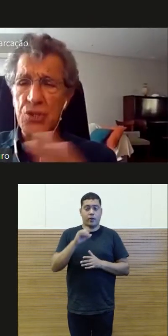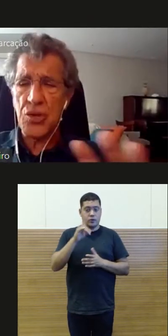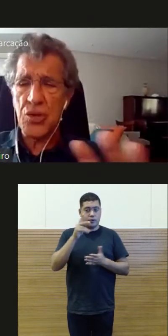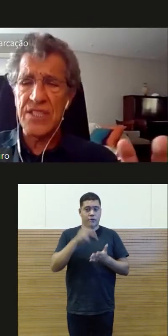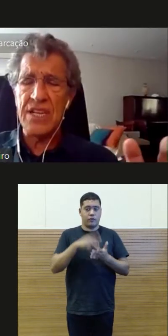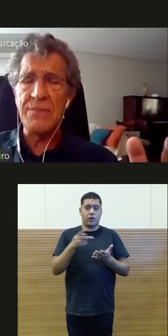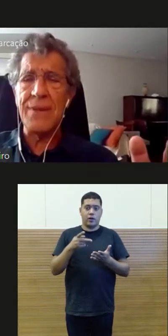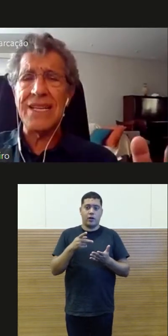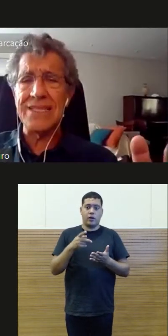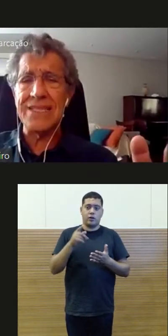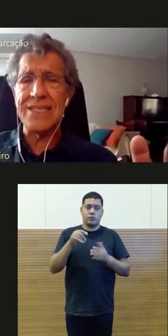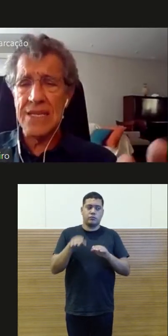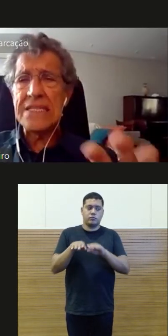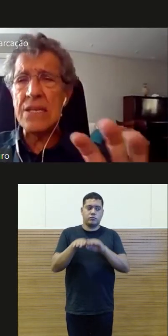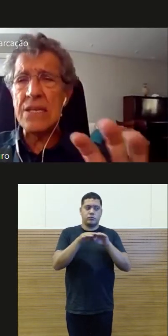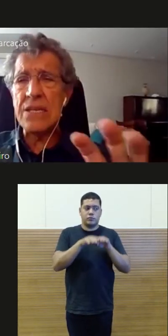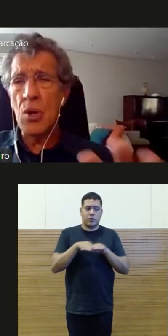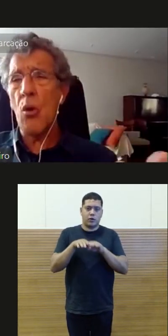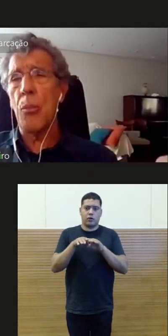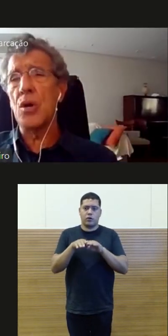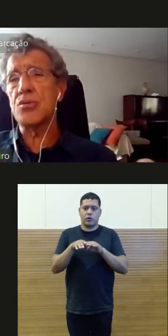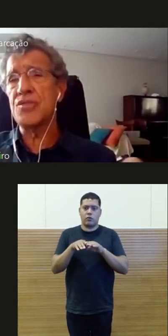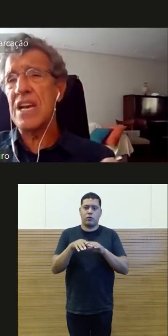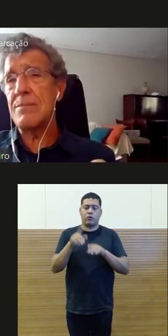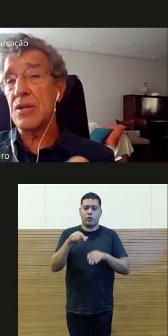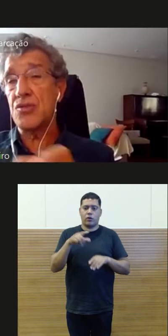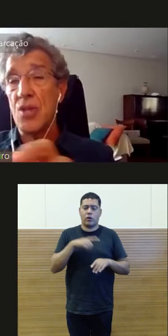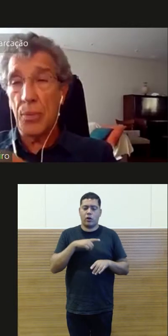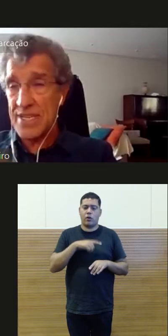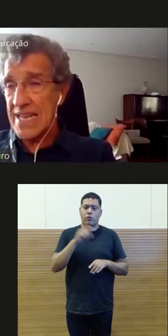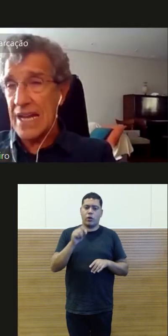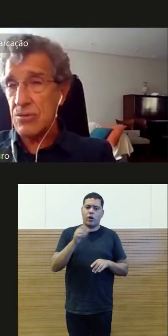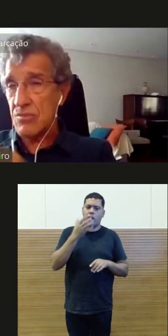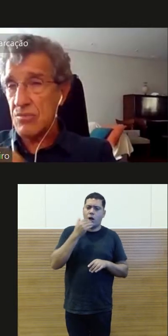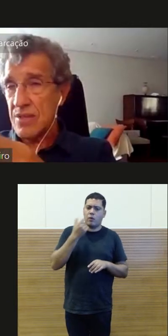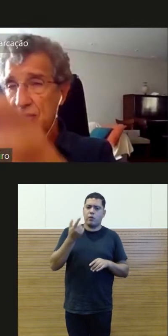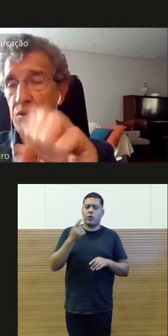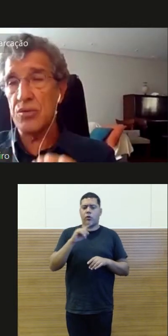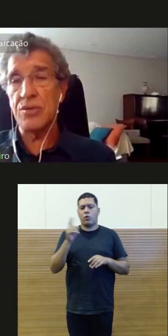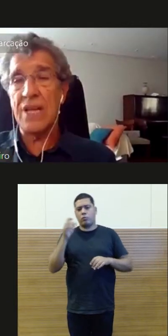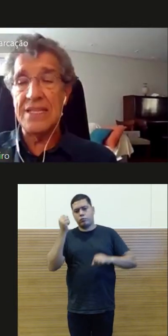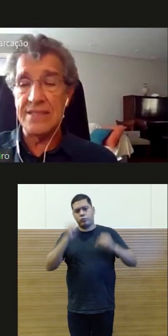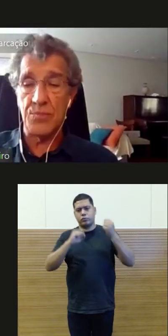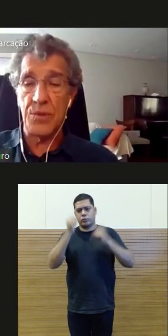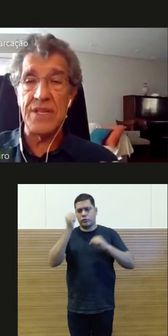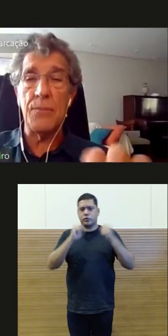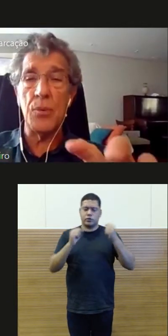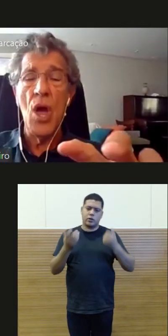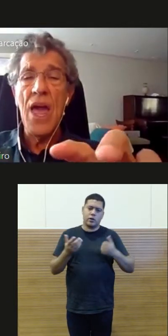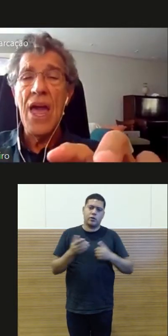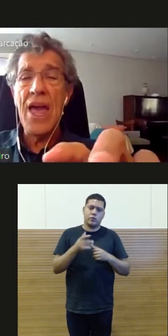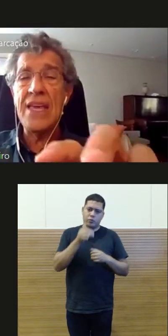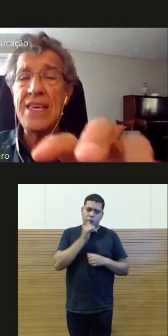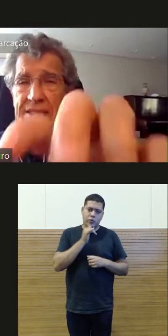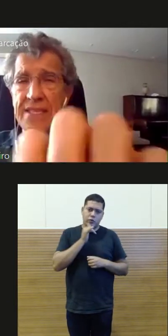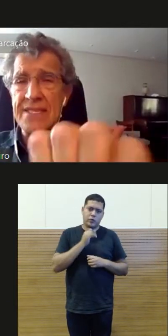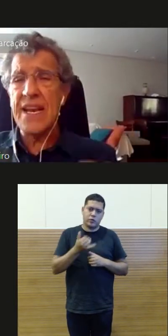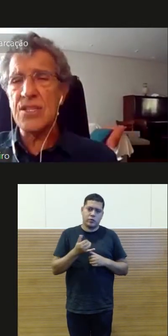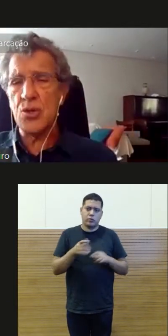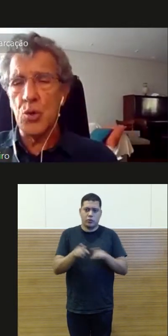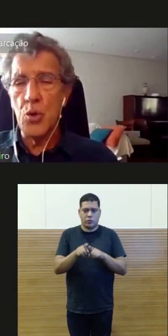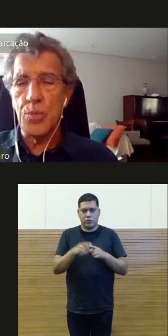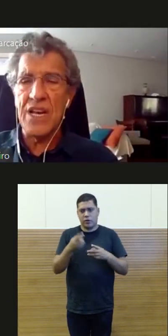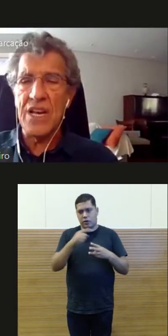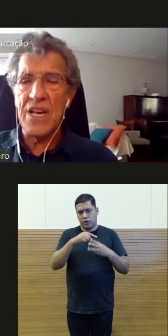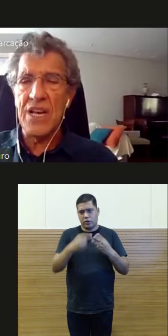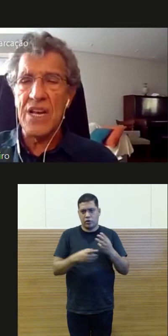presented. And in reality, the traditional standards of feeding, they're very well composed by unprocessed foods,